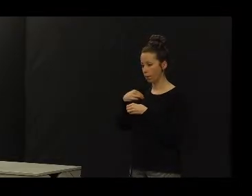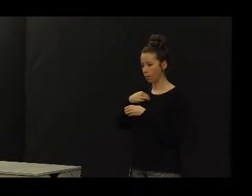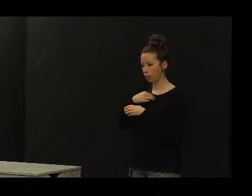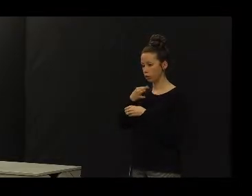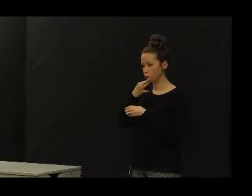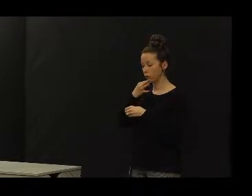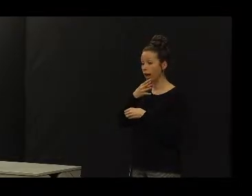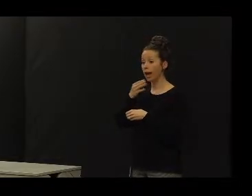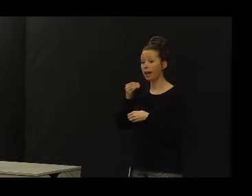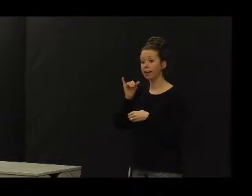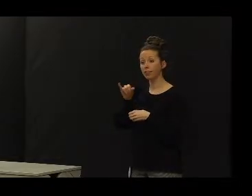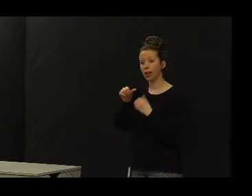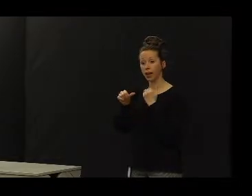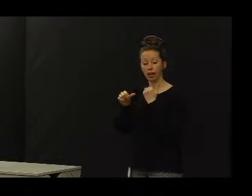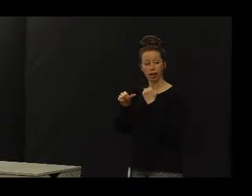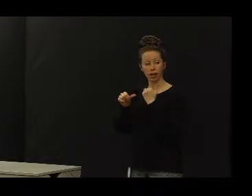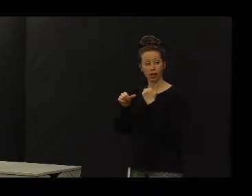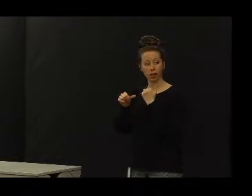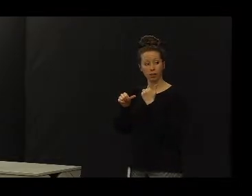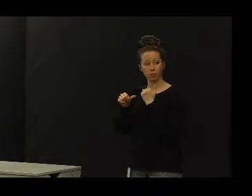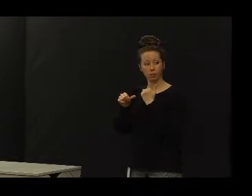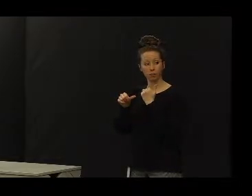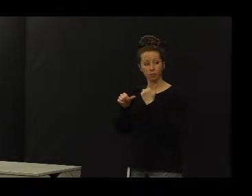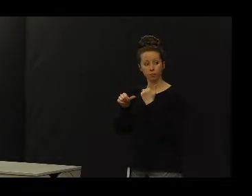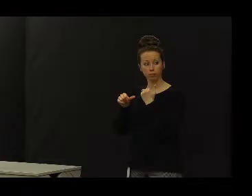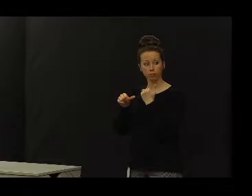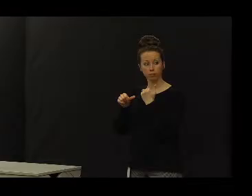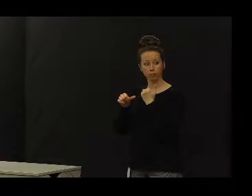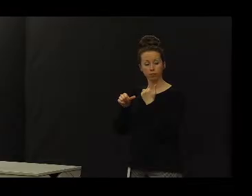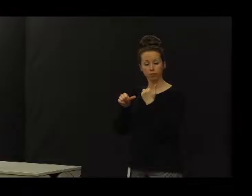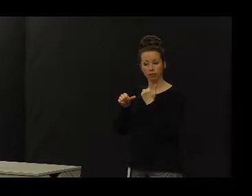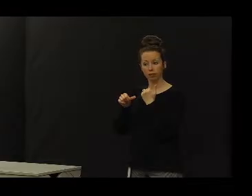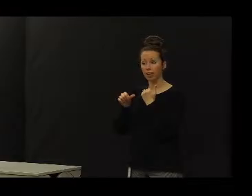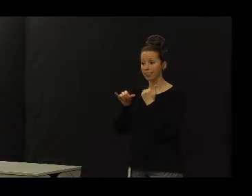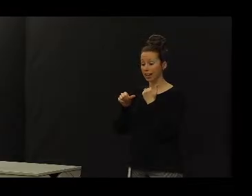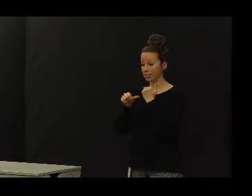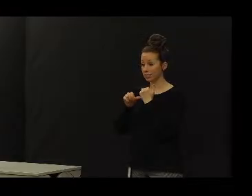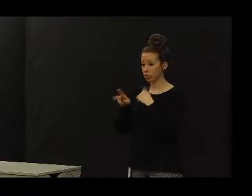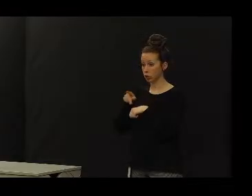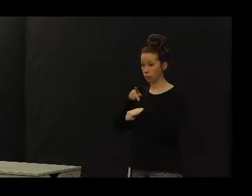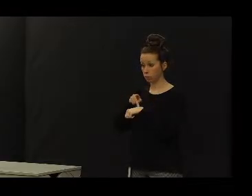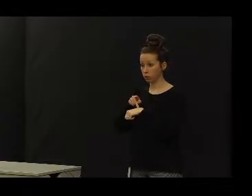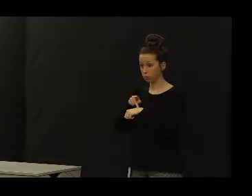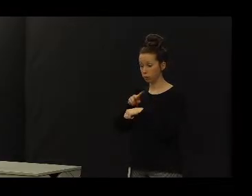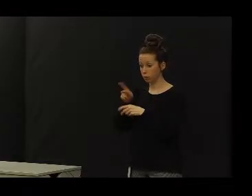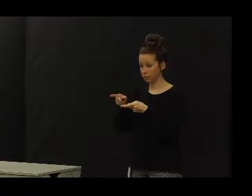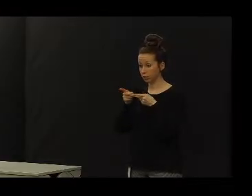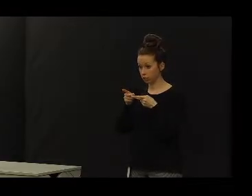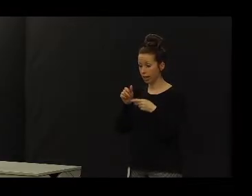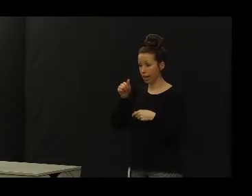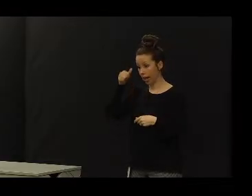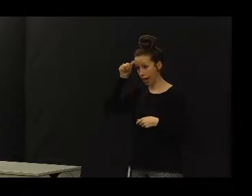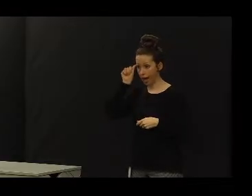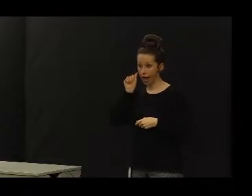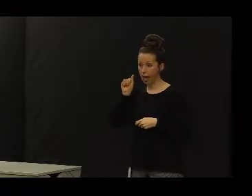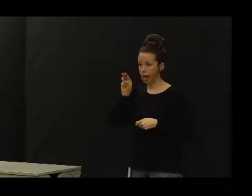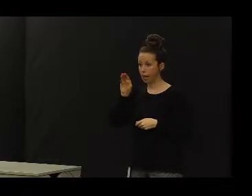Assistant principal position, Miss Amy Strassner has resigned in